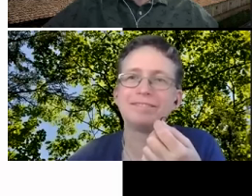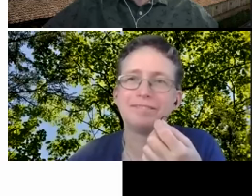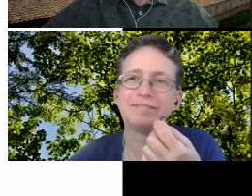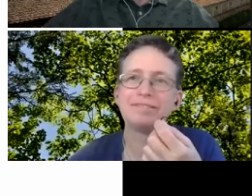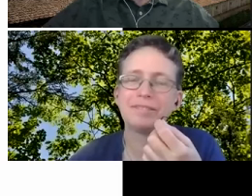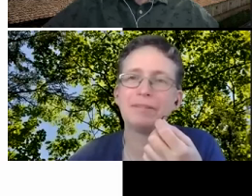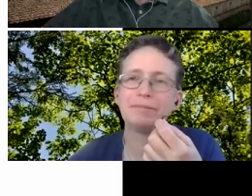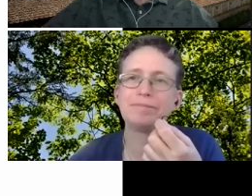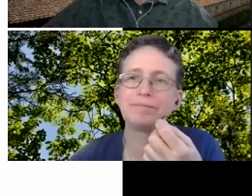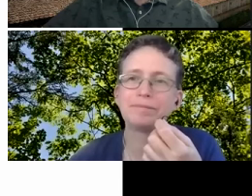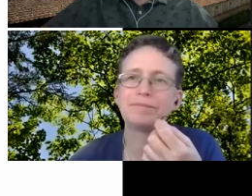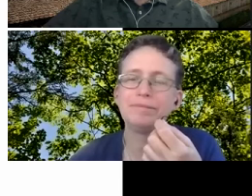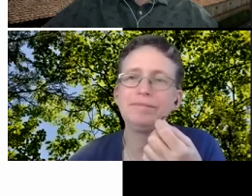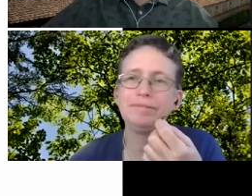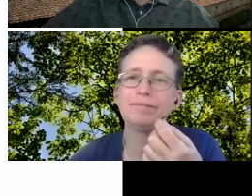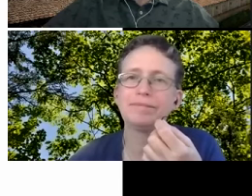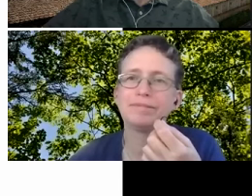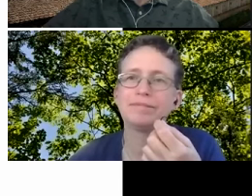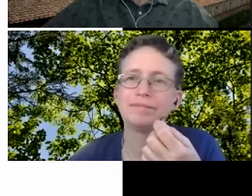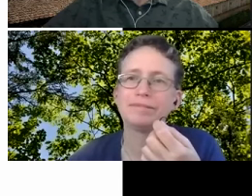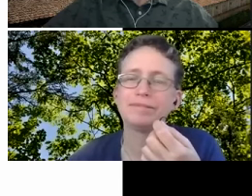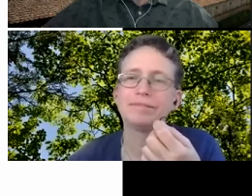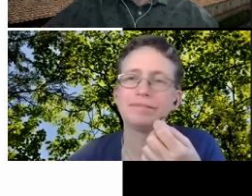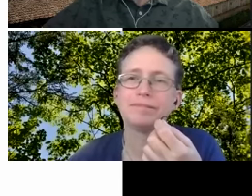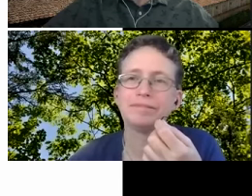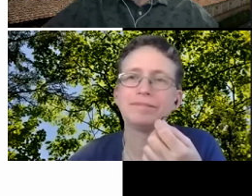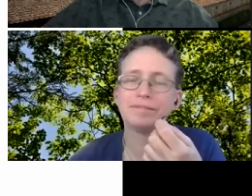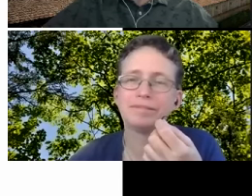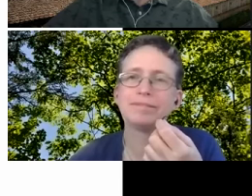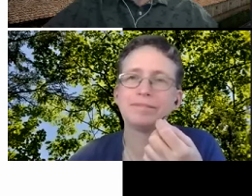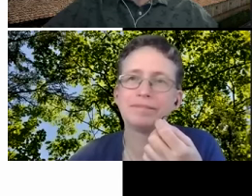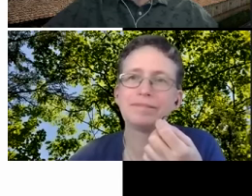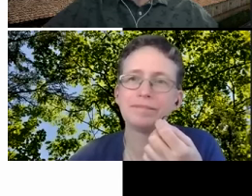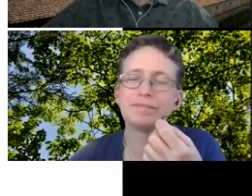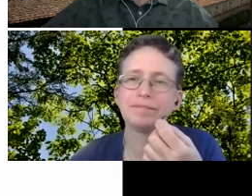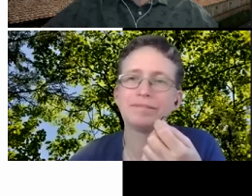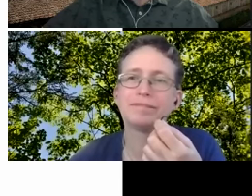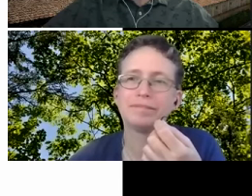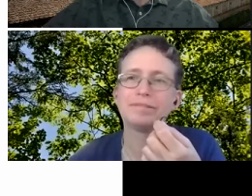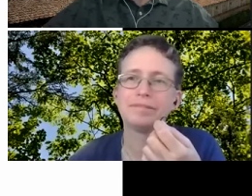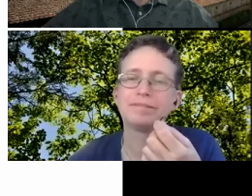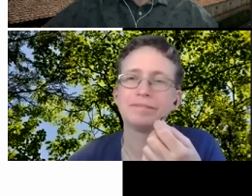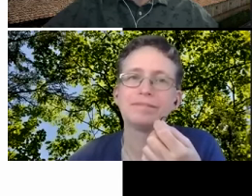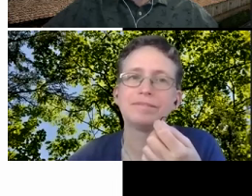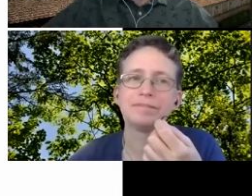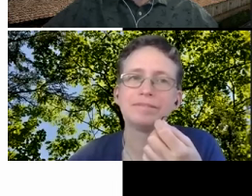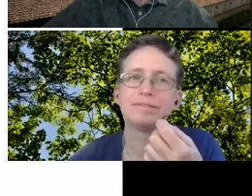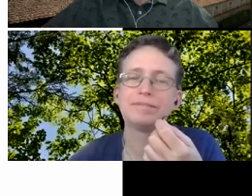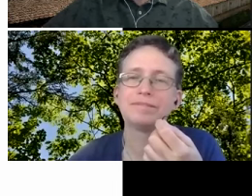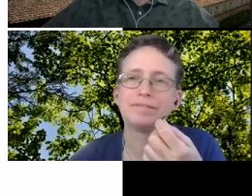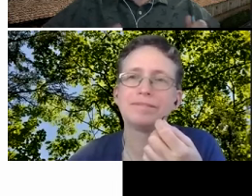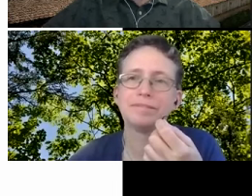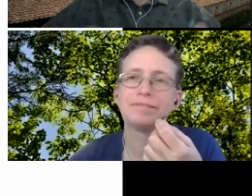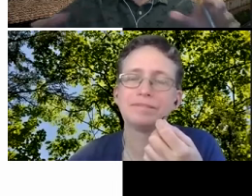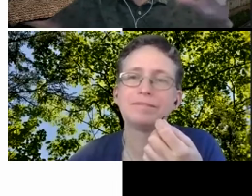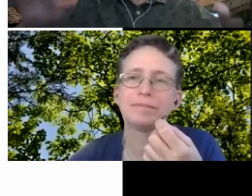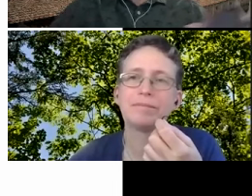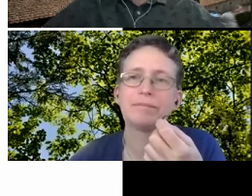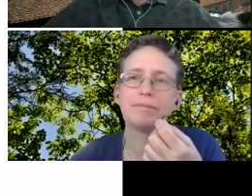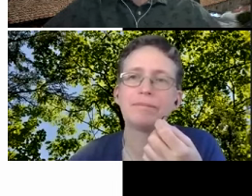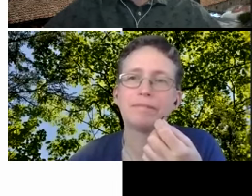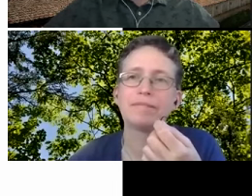all that much. Right. Maybe someone adds a tree here or there, or a plant, or a vegetable garden, but for the most part, it's a lawn and